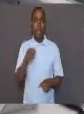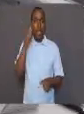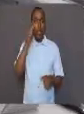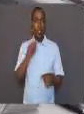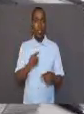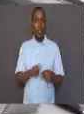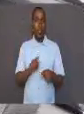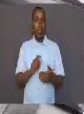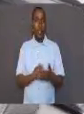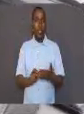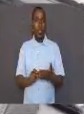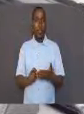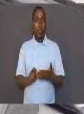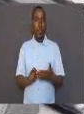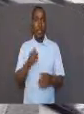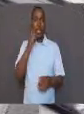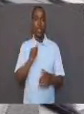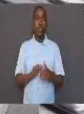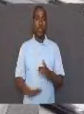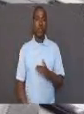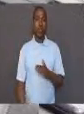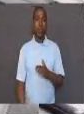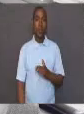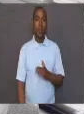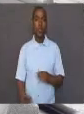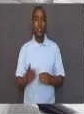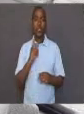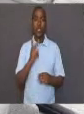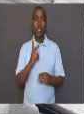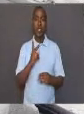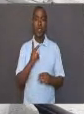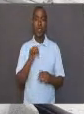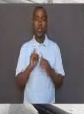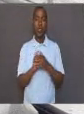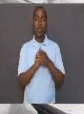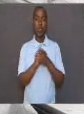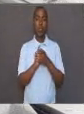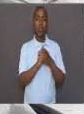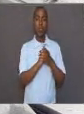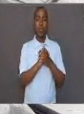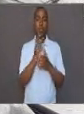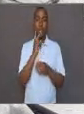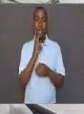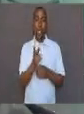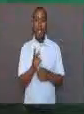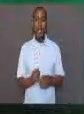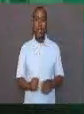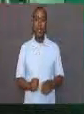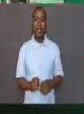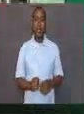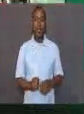downstream from the women, there were more dead snails than elsewhere in the